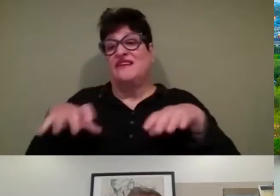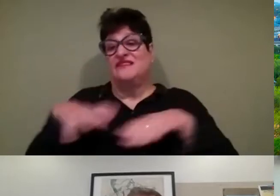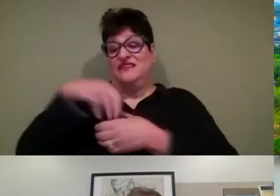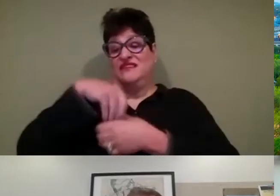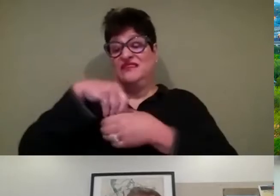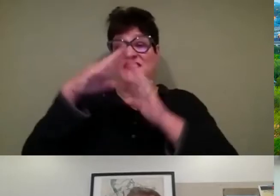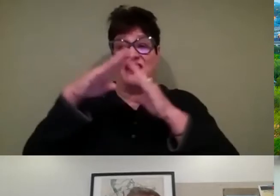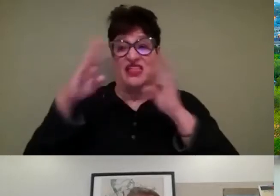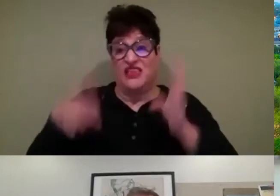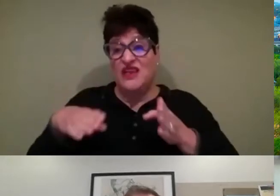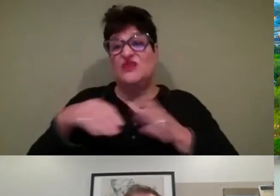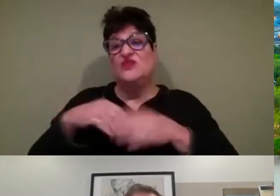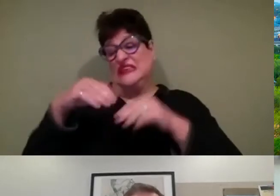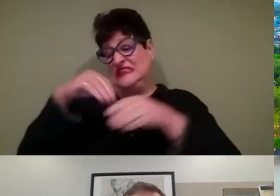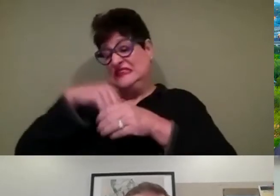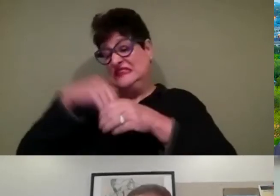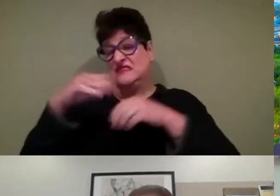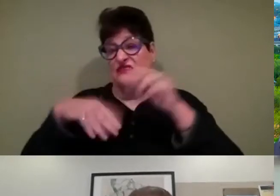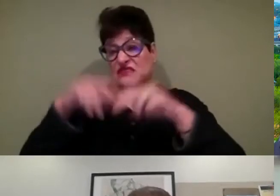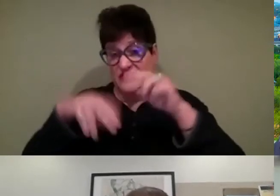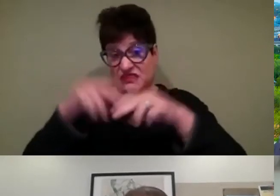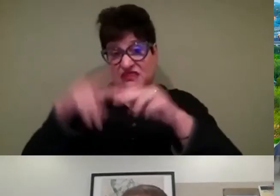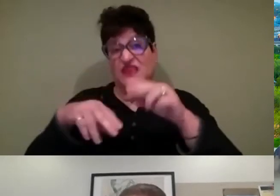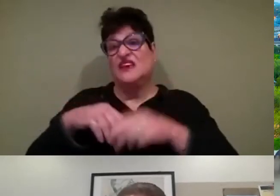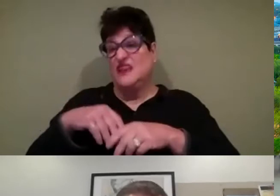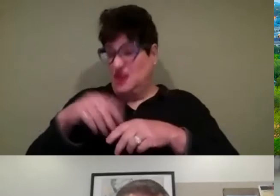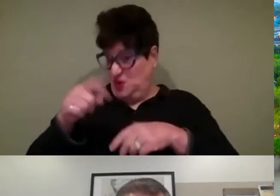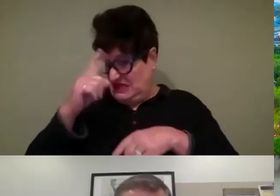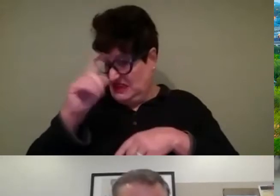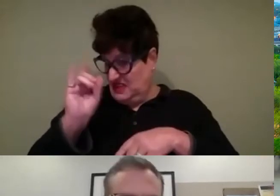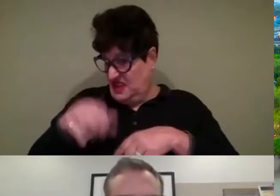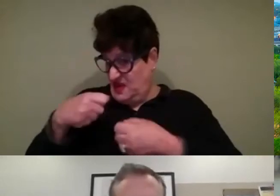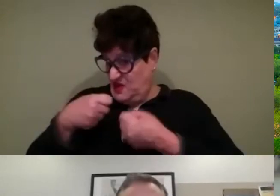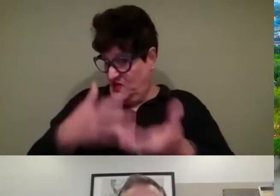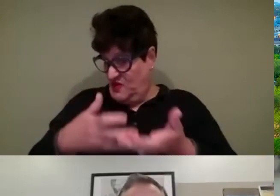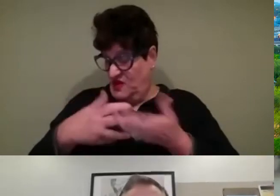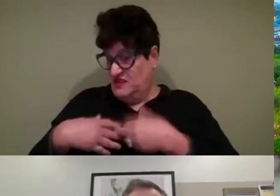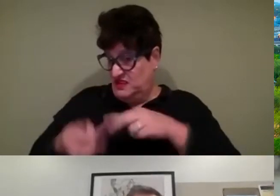think that that will, or maybe already has begun to cause some amount of increase in COVID